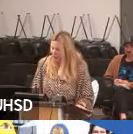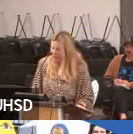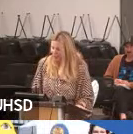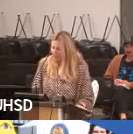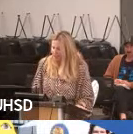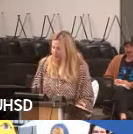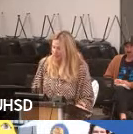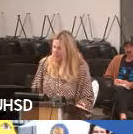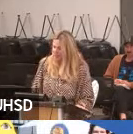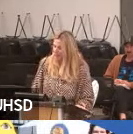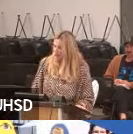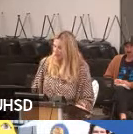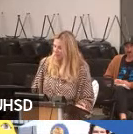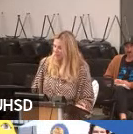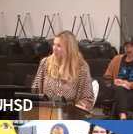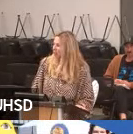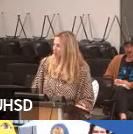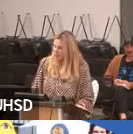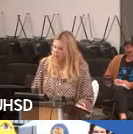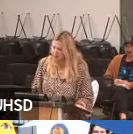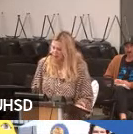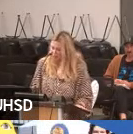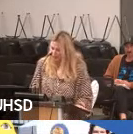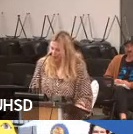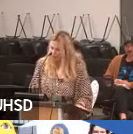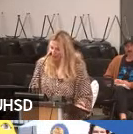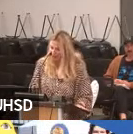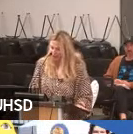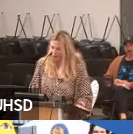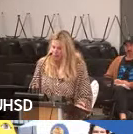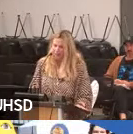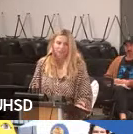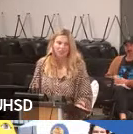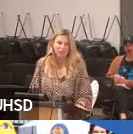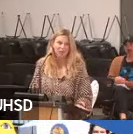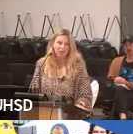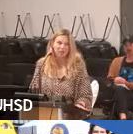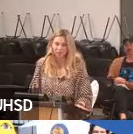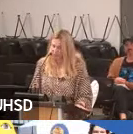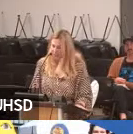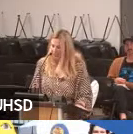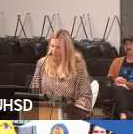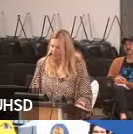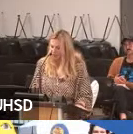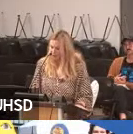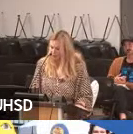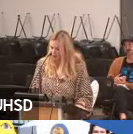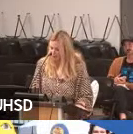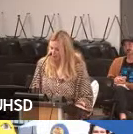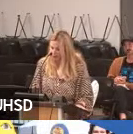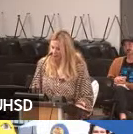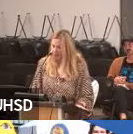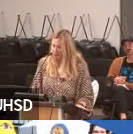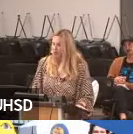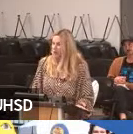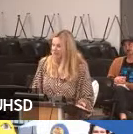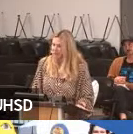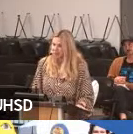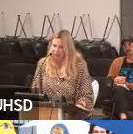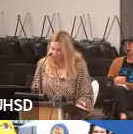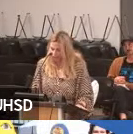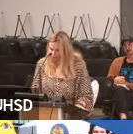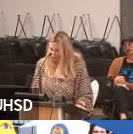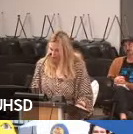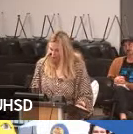ensure that our students that are new to our community and new to a college campus feel like they belong, their voices are